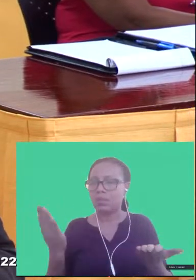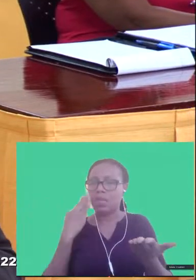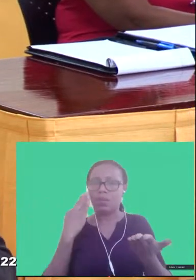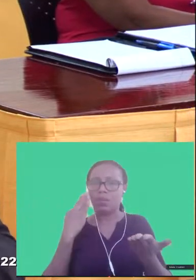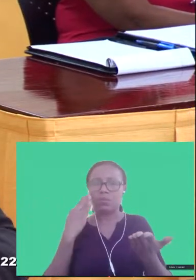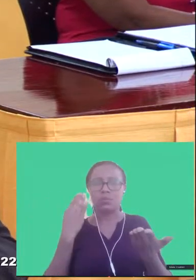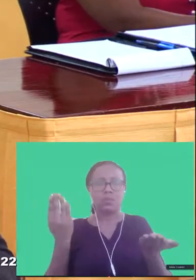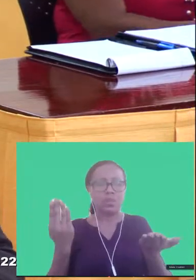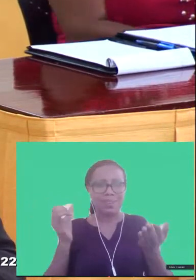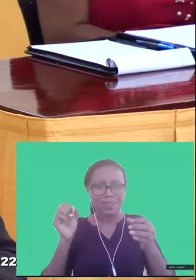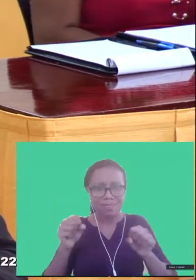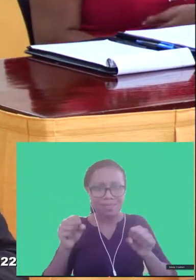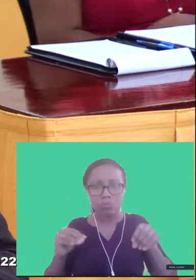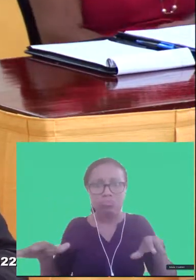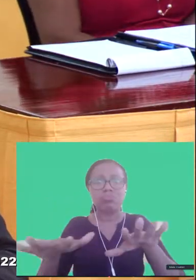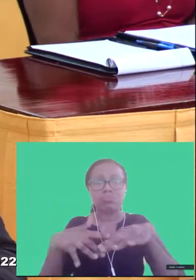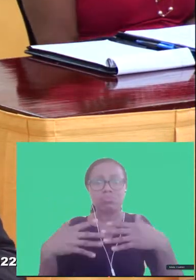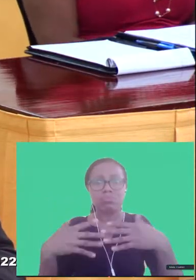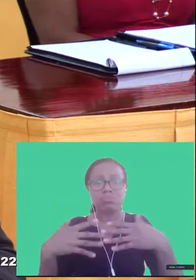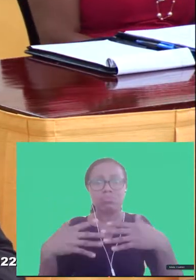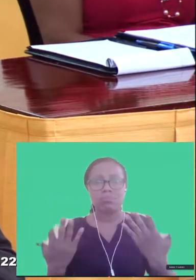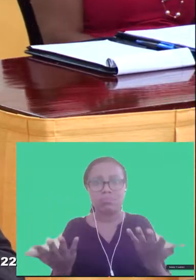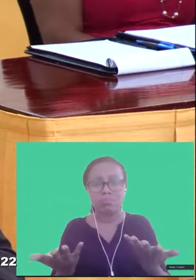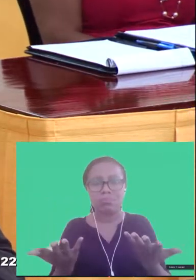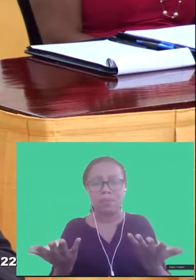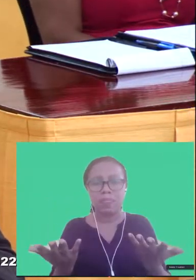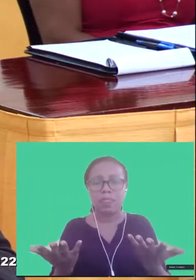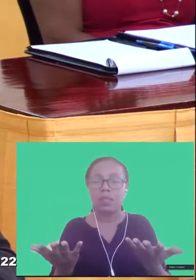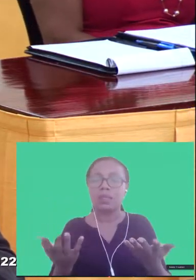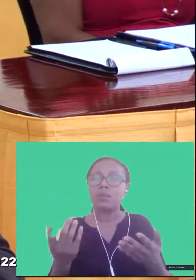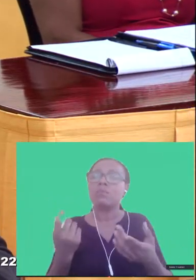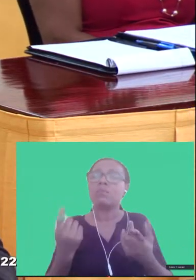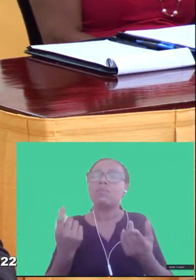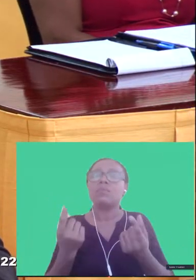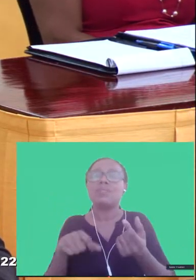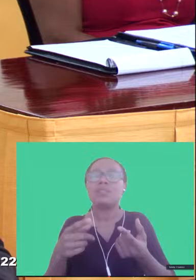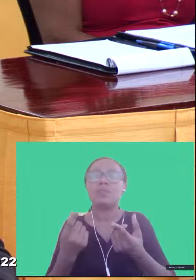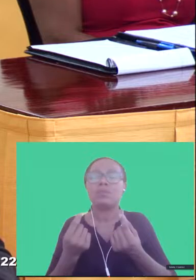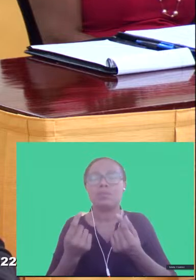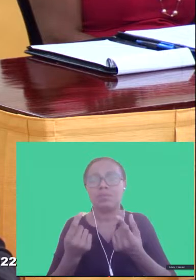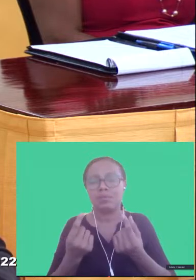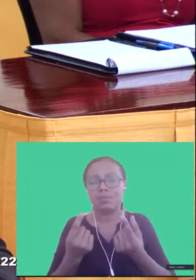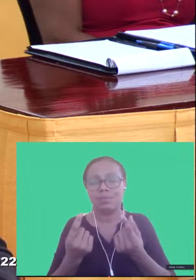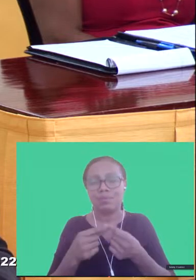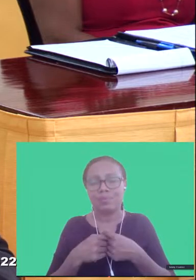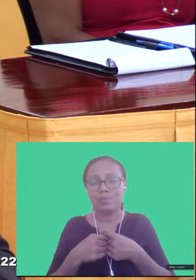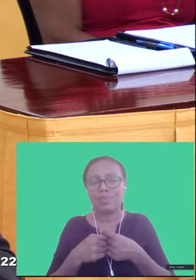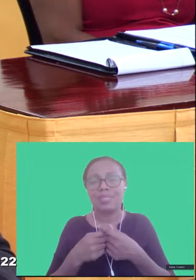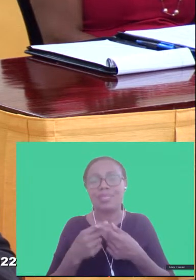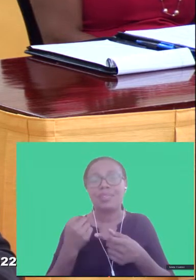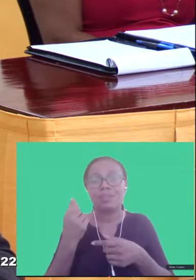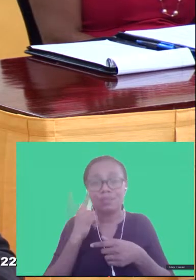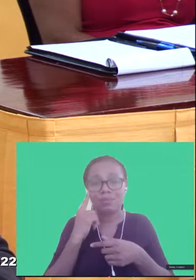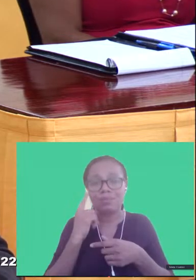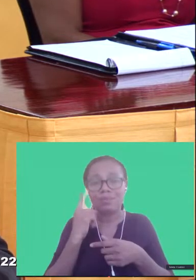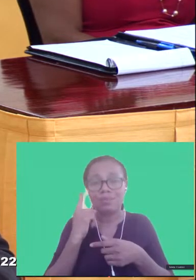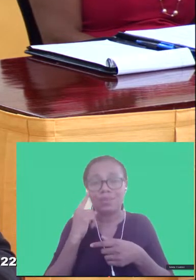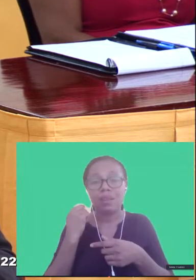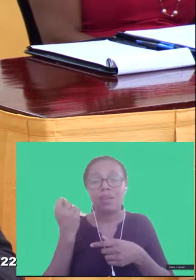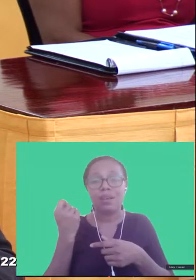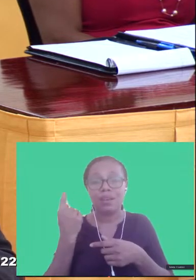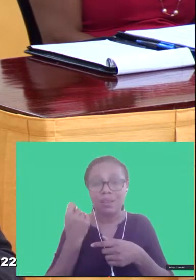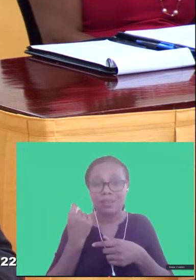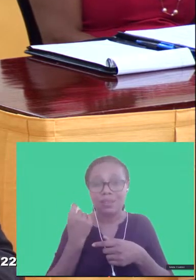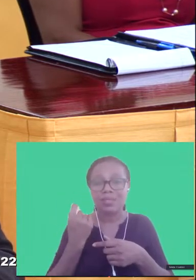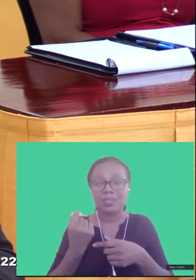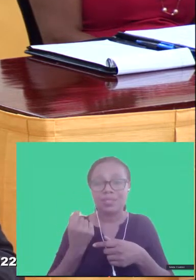face with the reality that it isn't just about saying, okay, I went to school and I got 4 levels or whatever, but